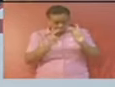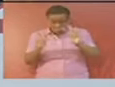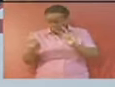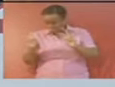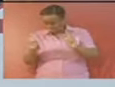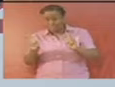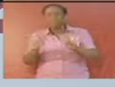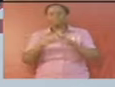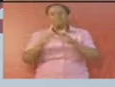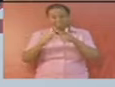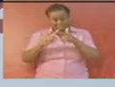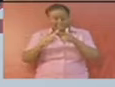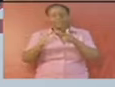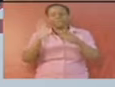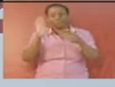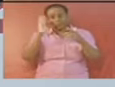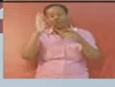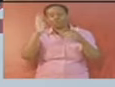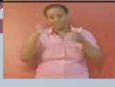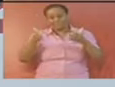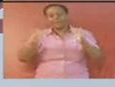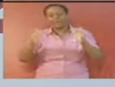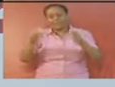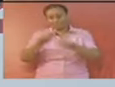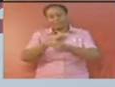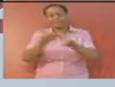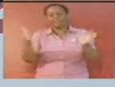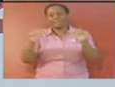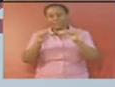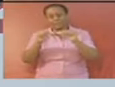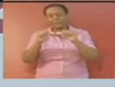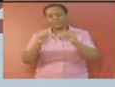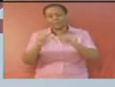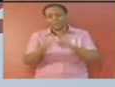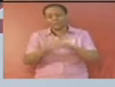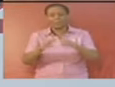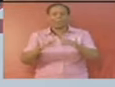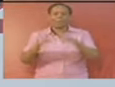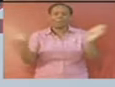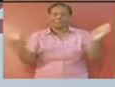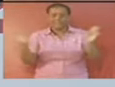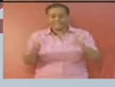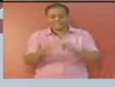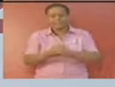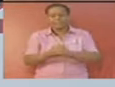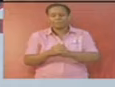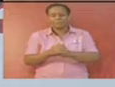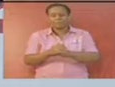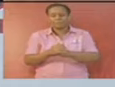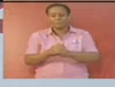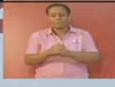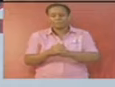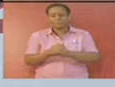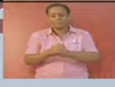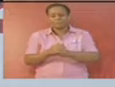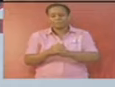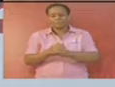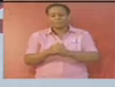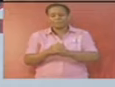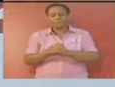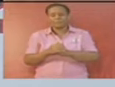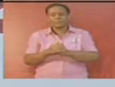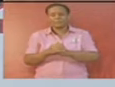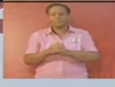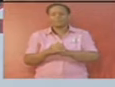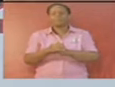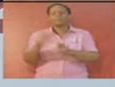being developed. You are seeing the first part of that communication plan this morning when the CMO gave you